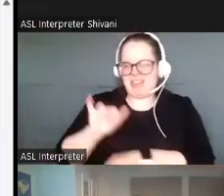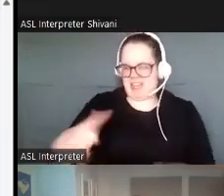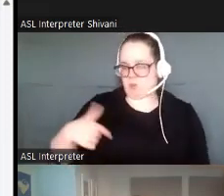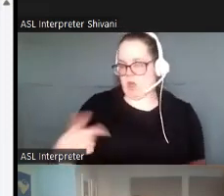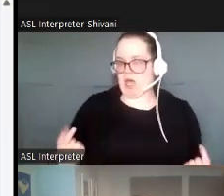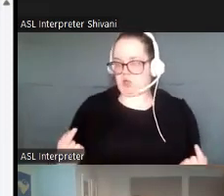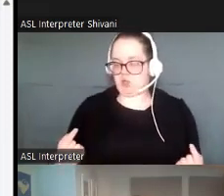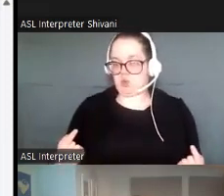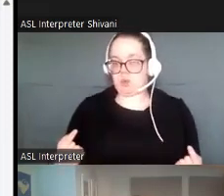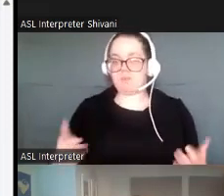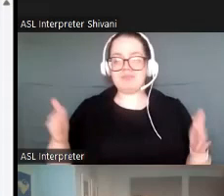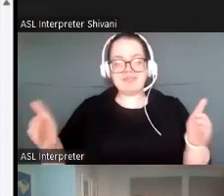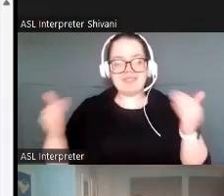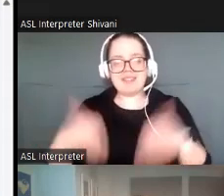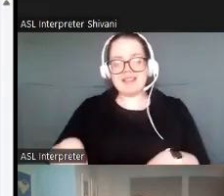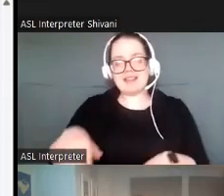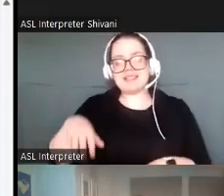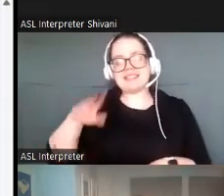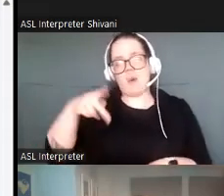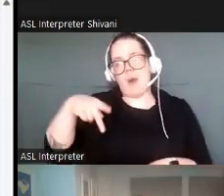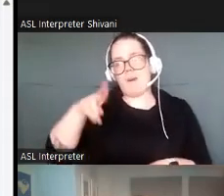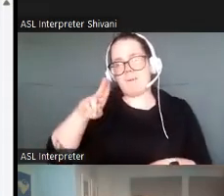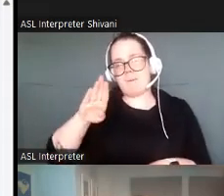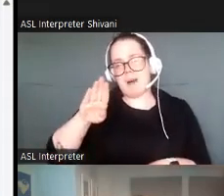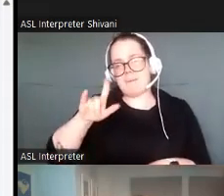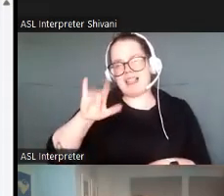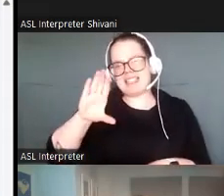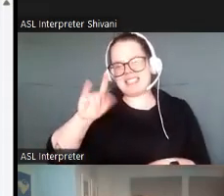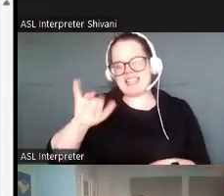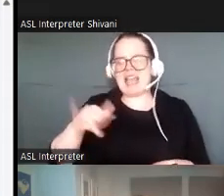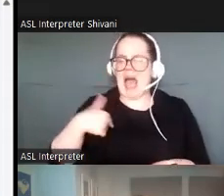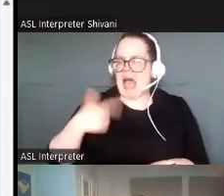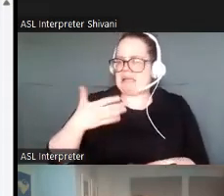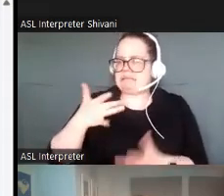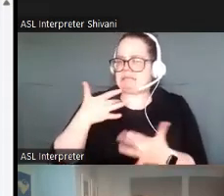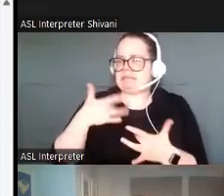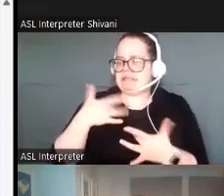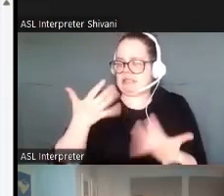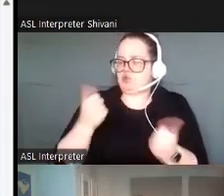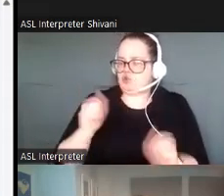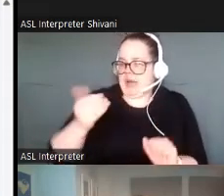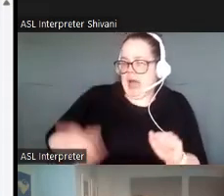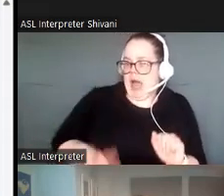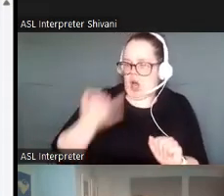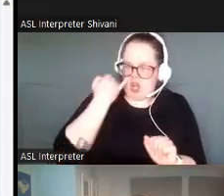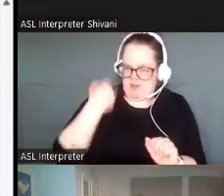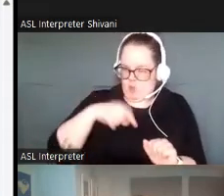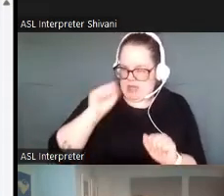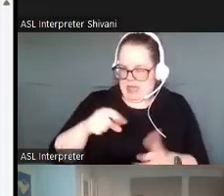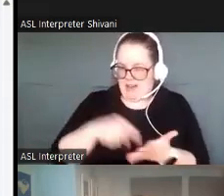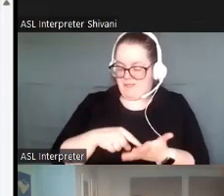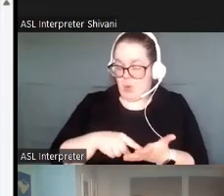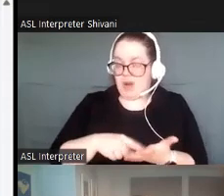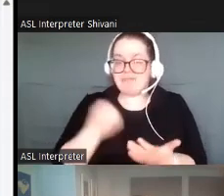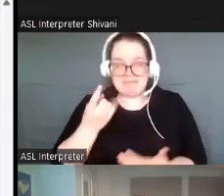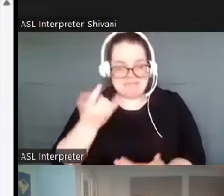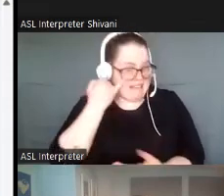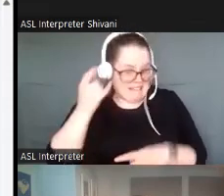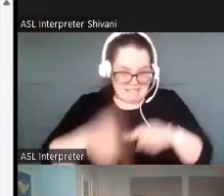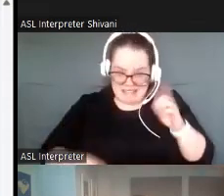it's publicity, I always try to hire a publicist if we can afford it, but if not, then we have to create a